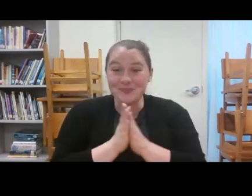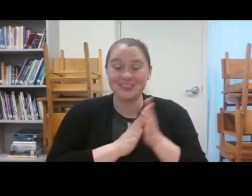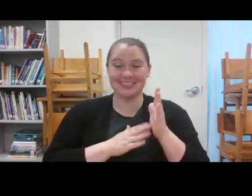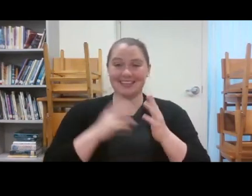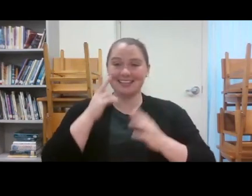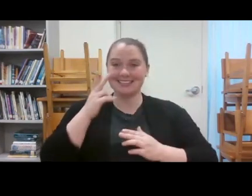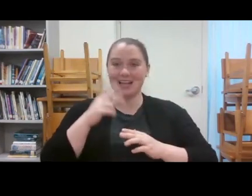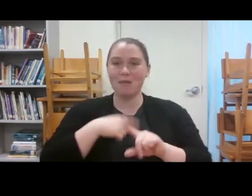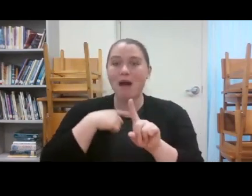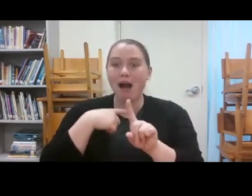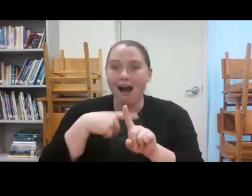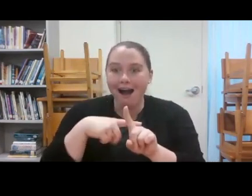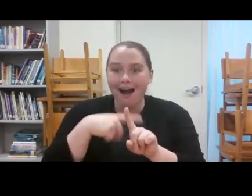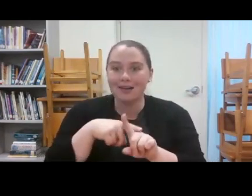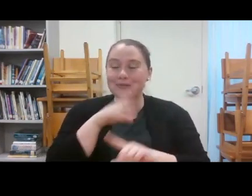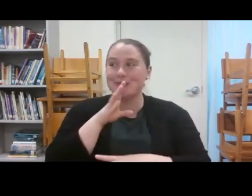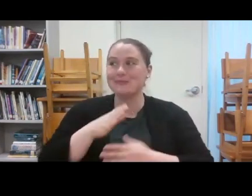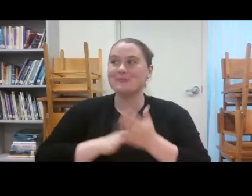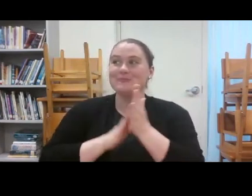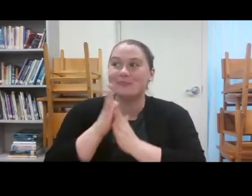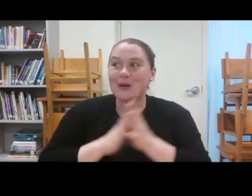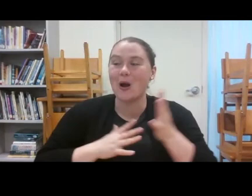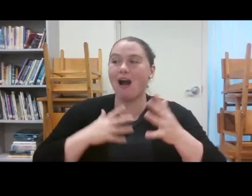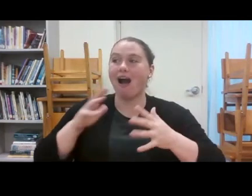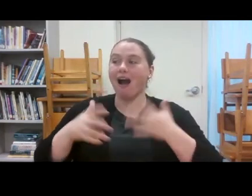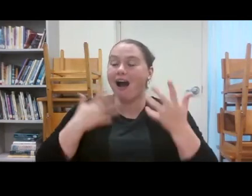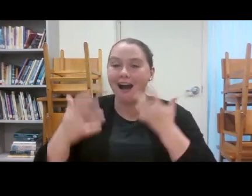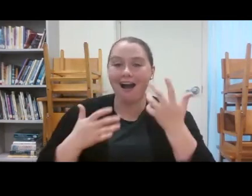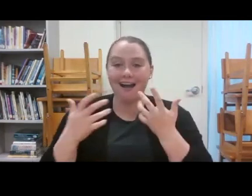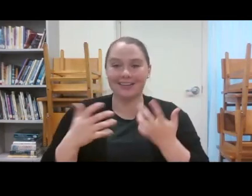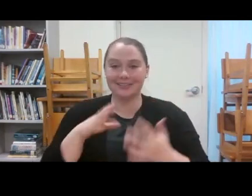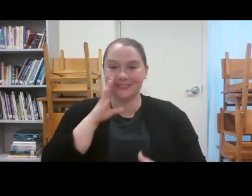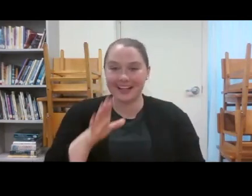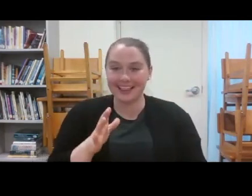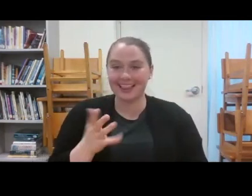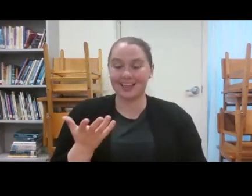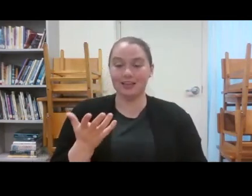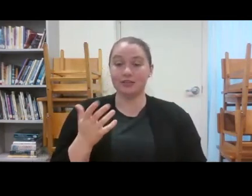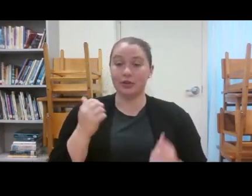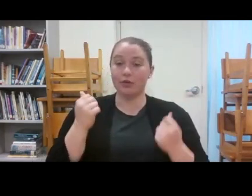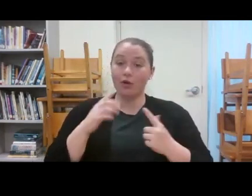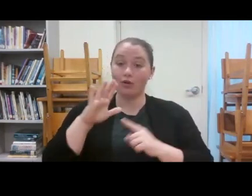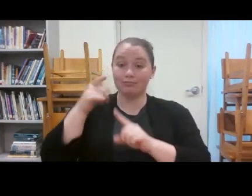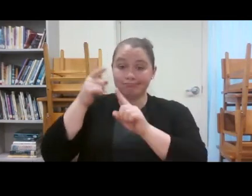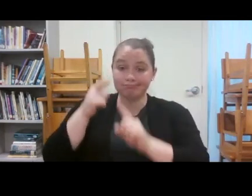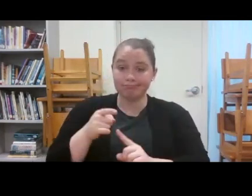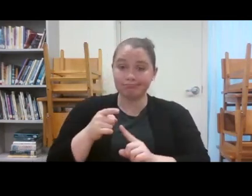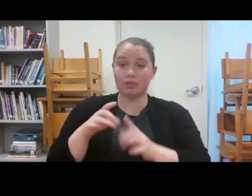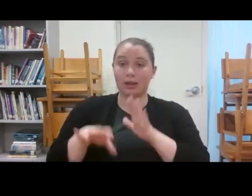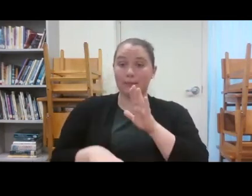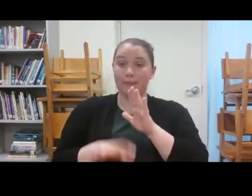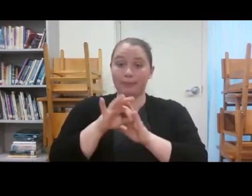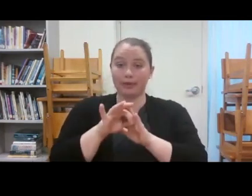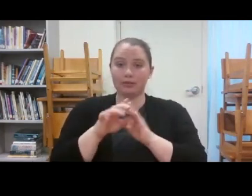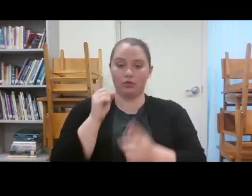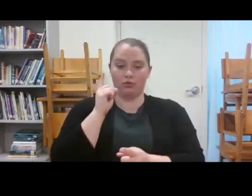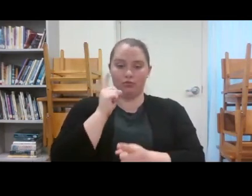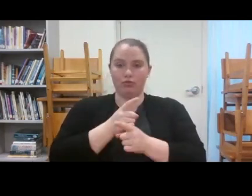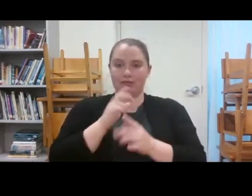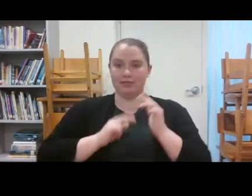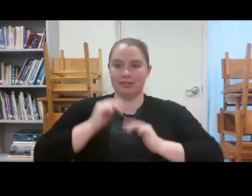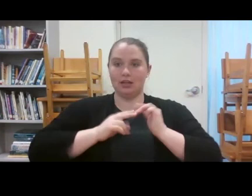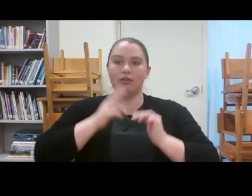sense, of momentum for your improvements. So to all your points, picking the right facilities and